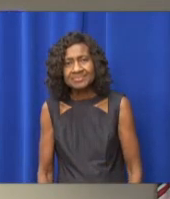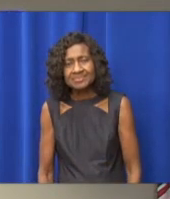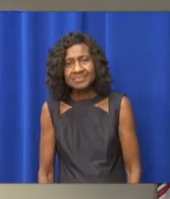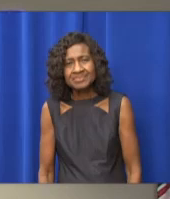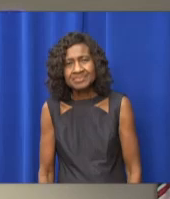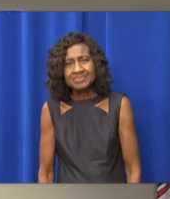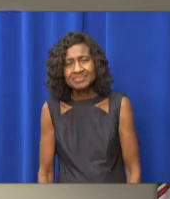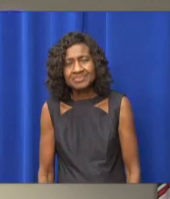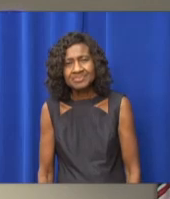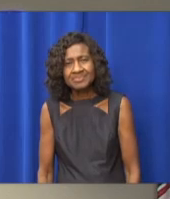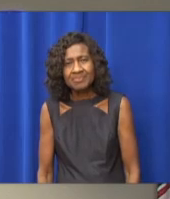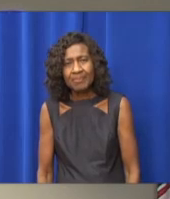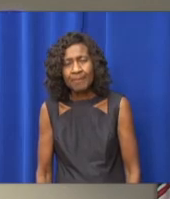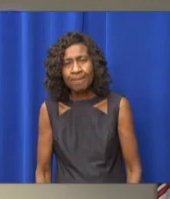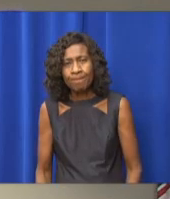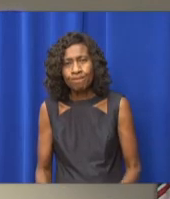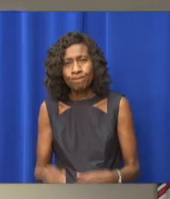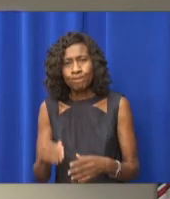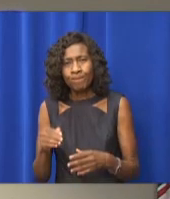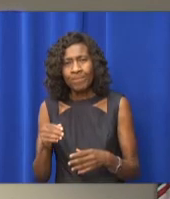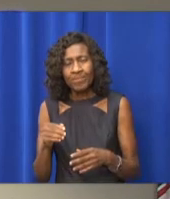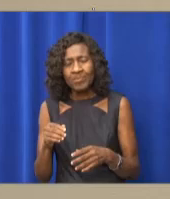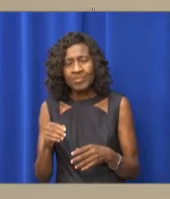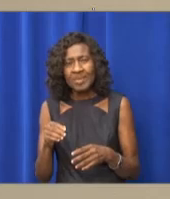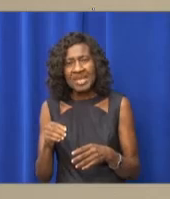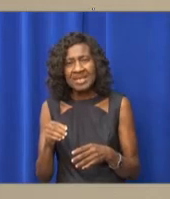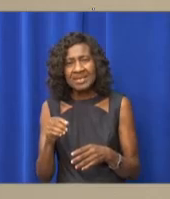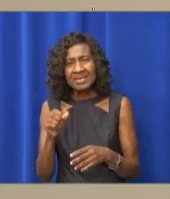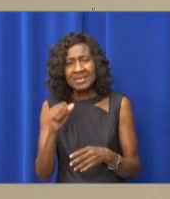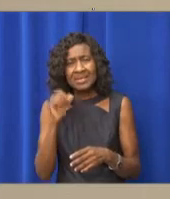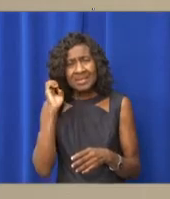Well, I don't have the power to make it mandatory.